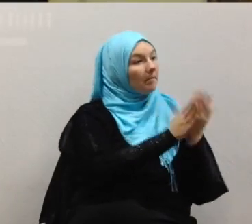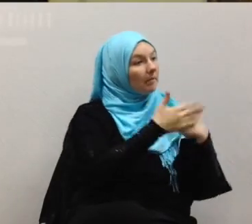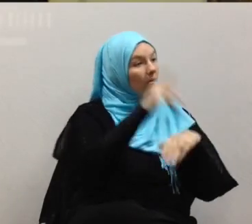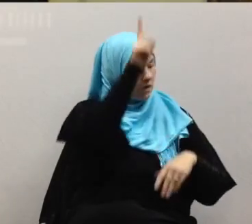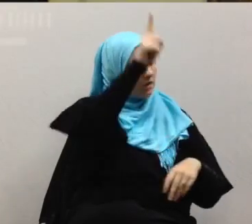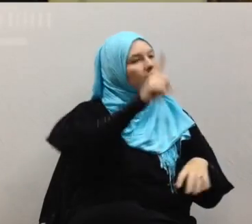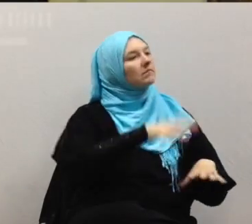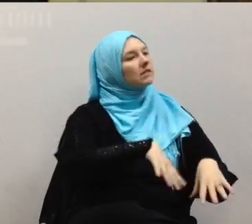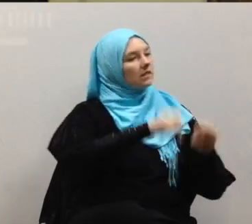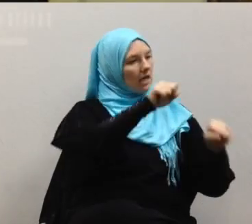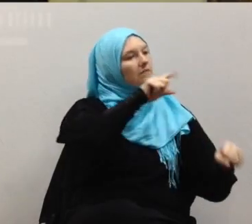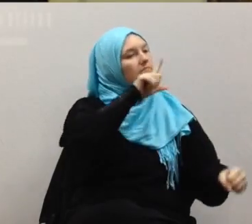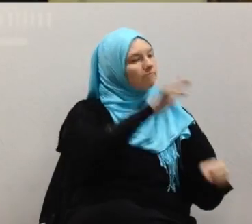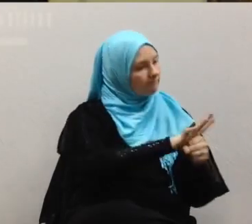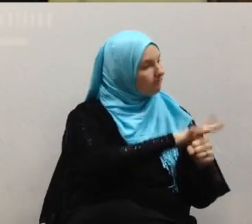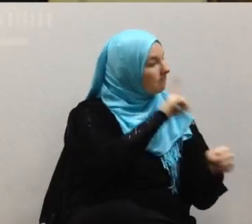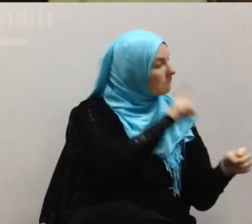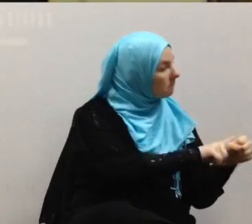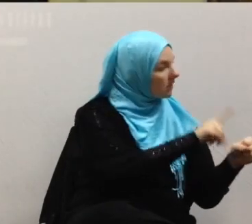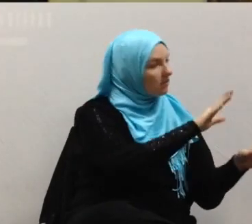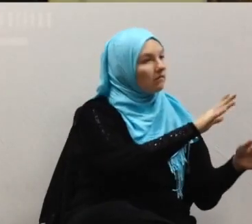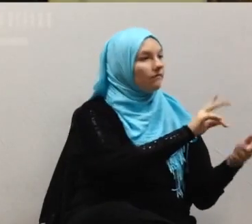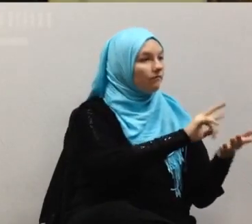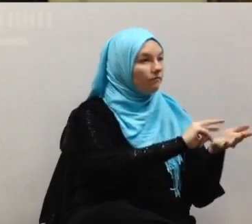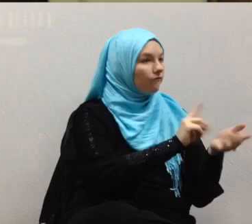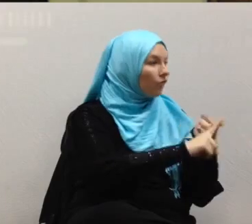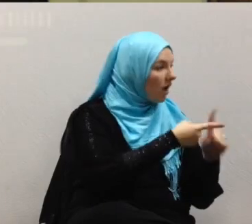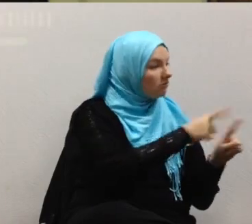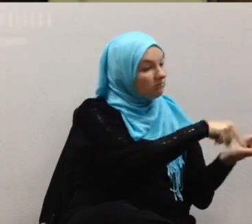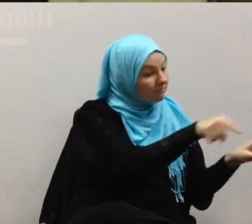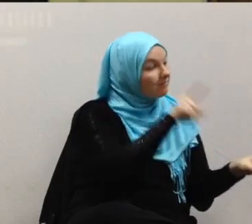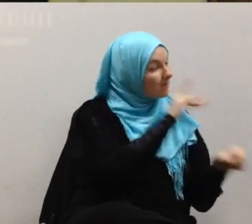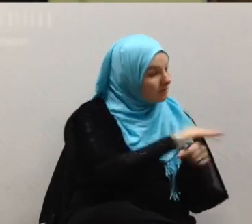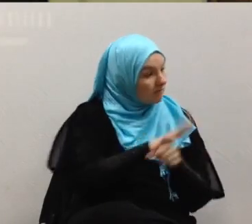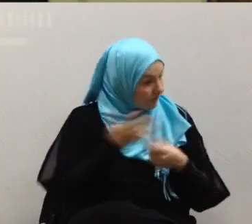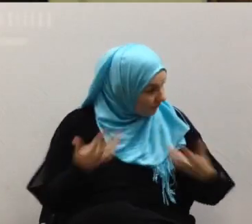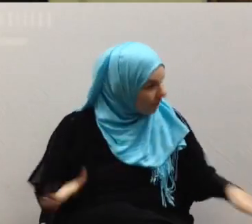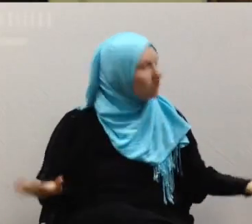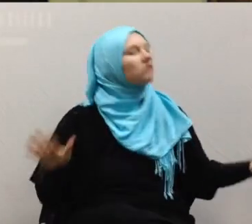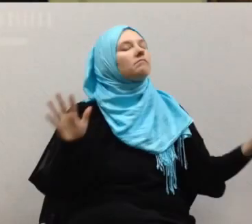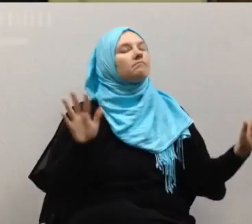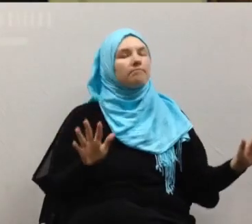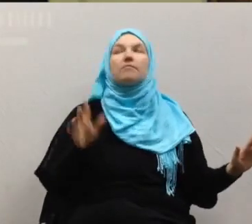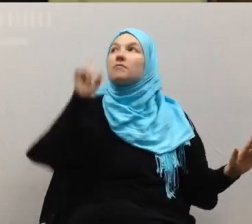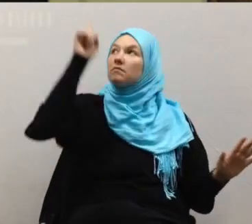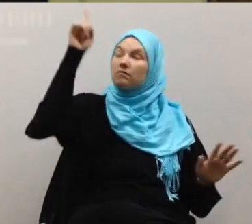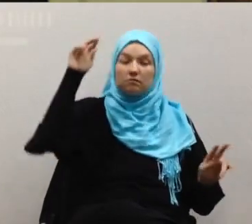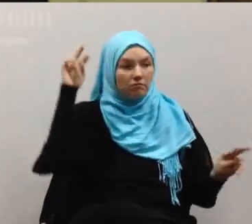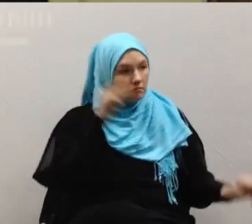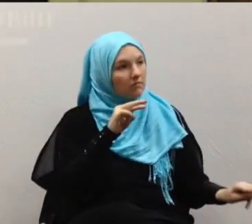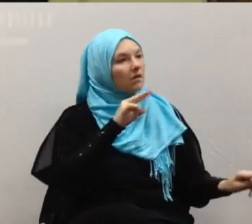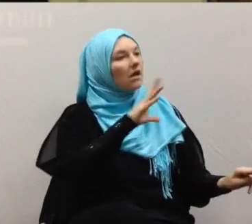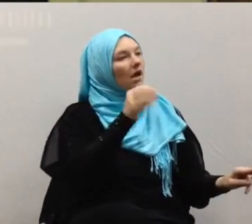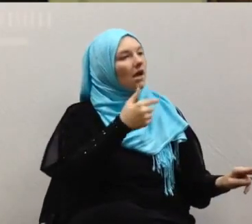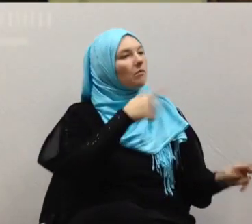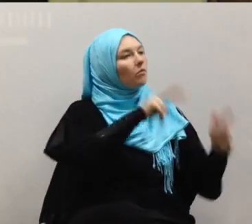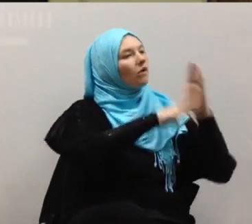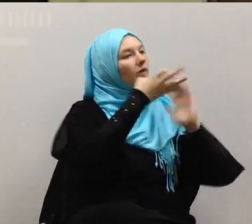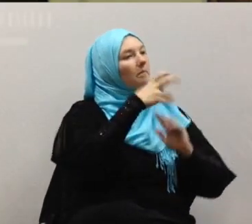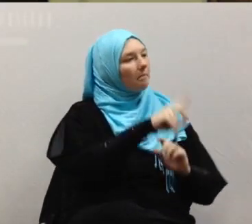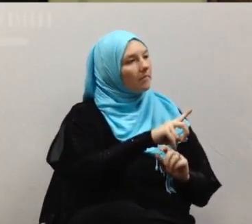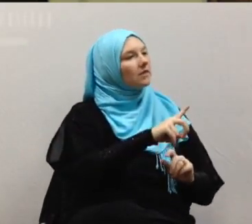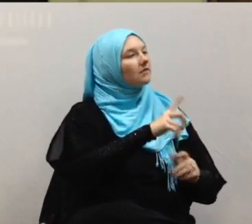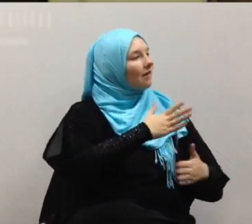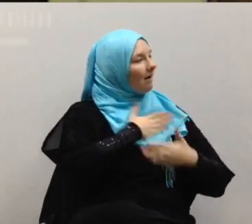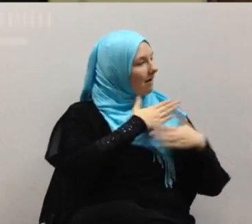wa ta'ala is telling them his appreciation as his and his reaction to the pledge of commitment that